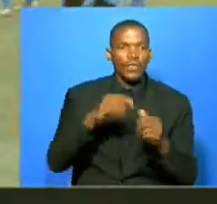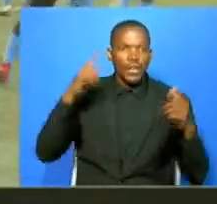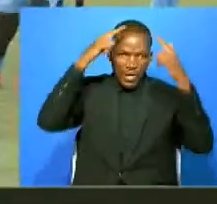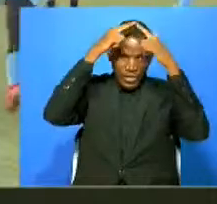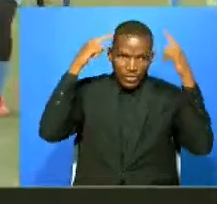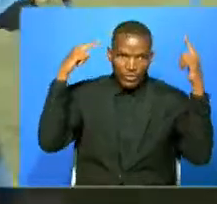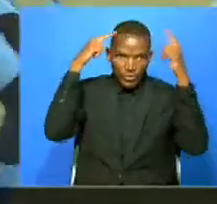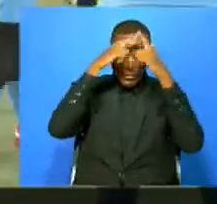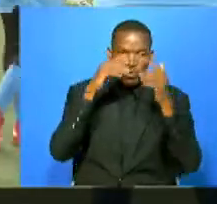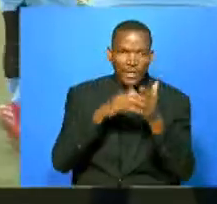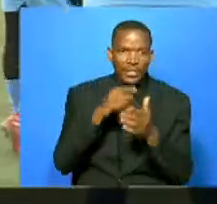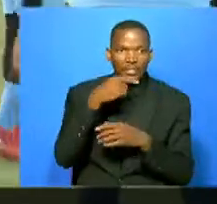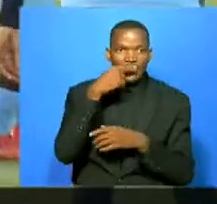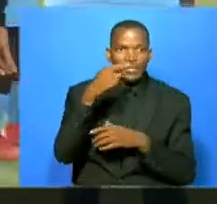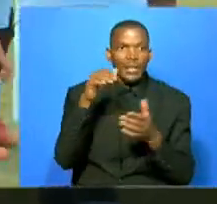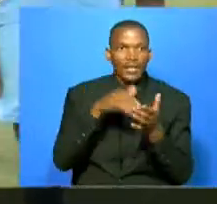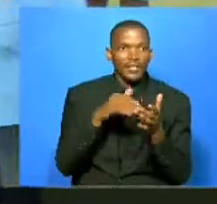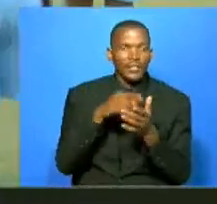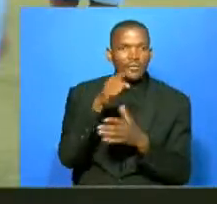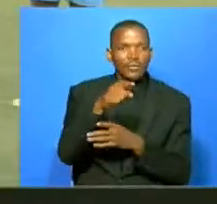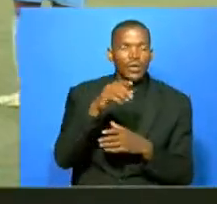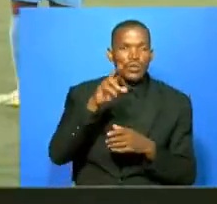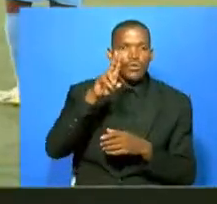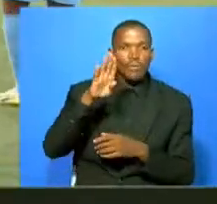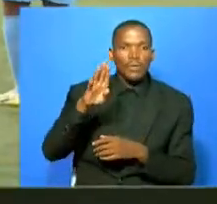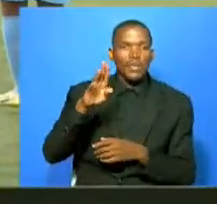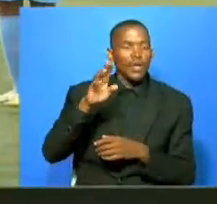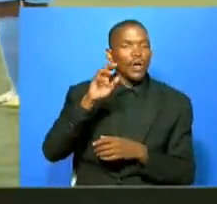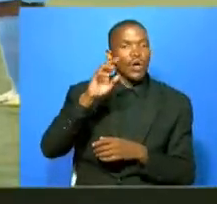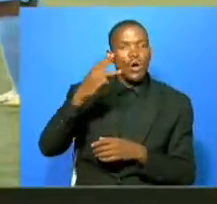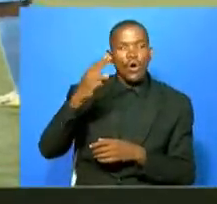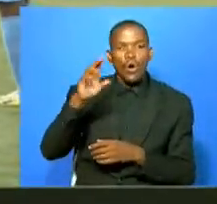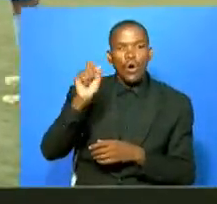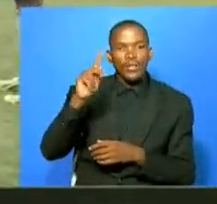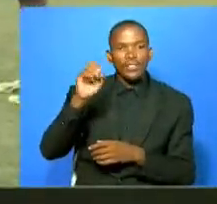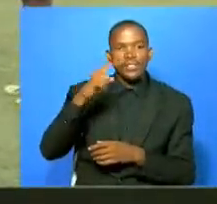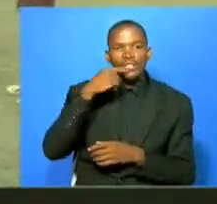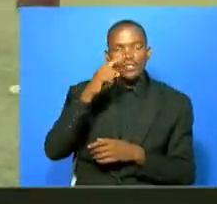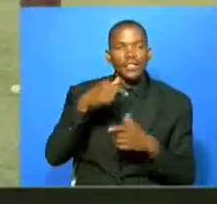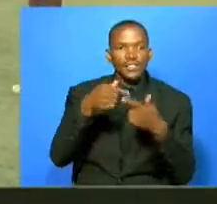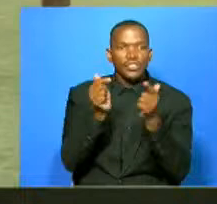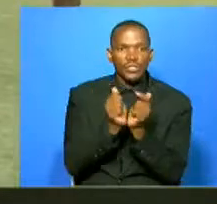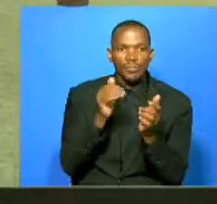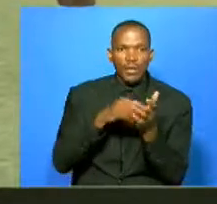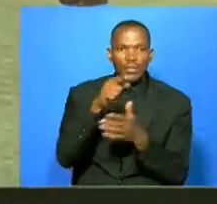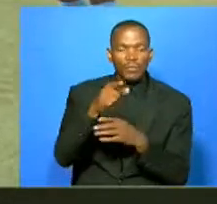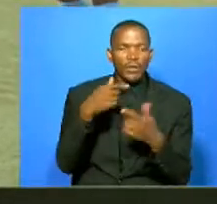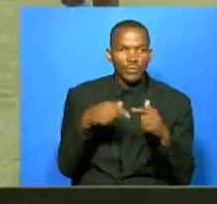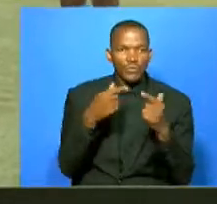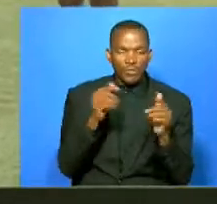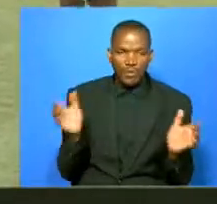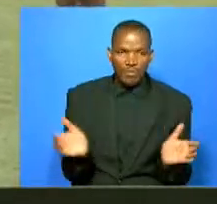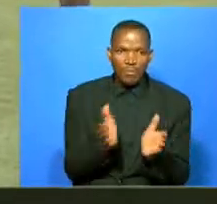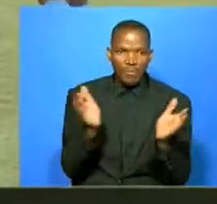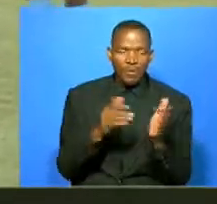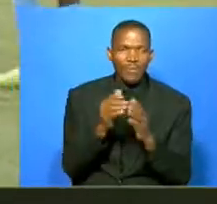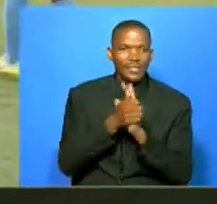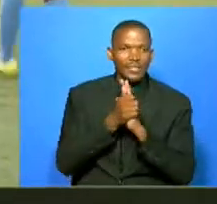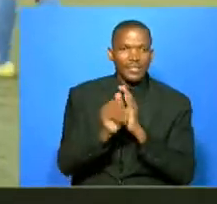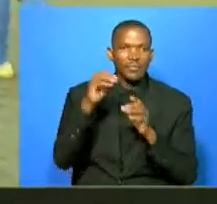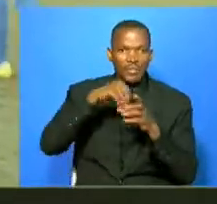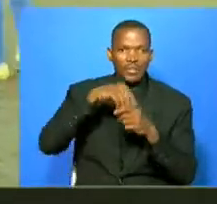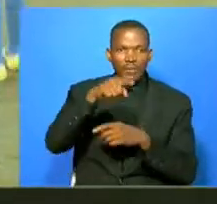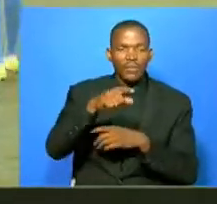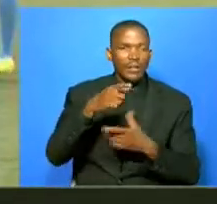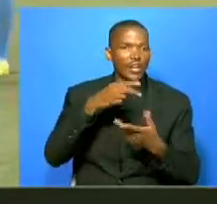Lesotho. Malete yo gape a katisang UB Hawks o tsweletse ka go tlhalosa fa setlhopha se agilwe ka batshameki ba ba nang le maitemogelo mo